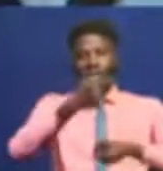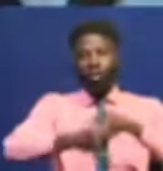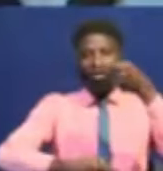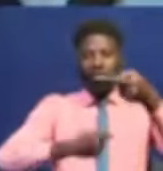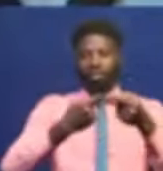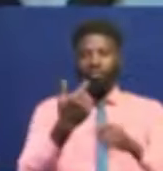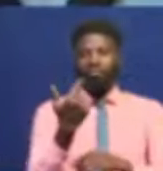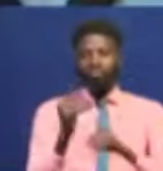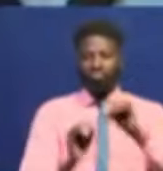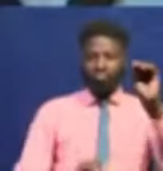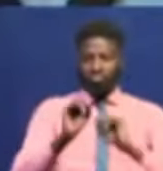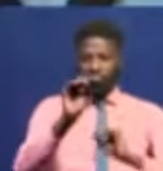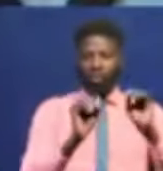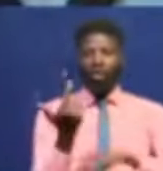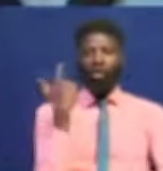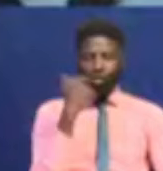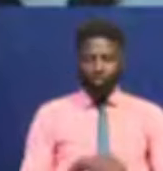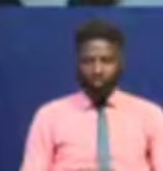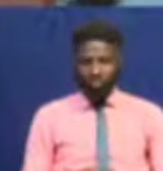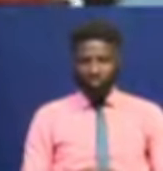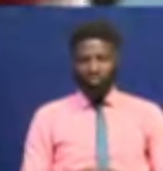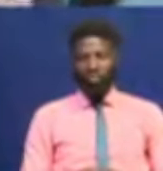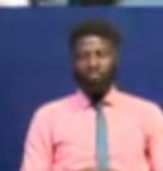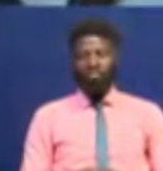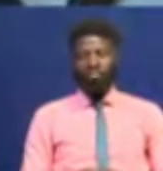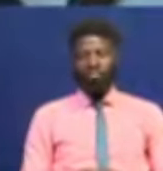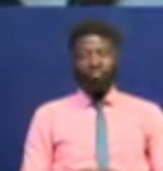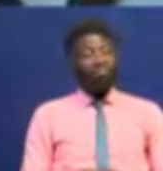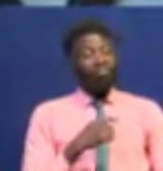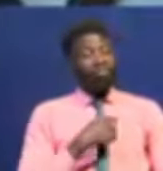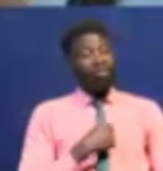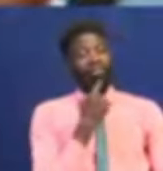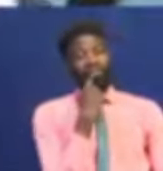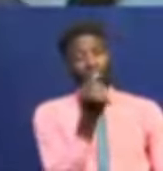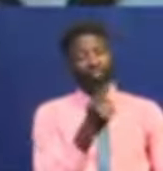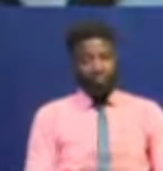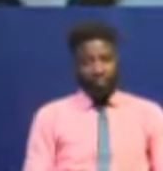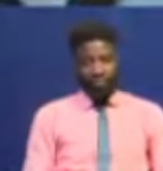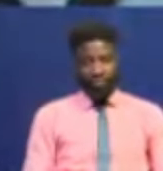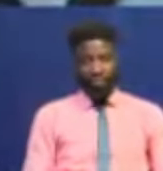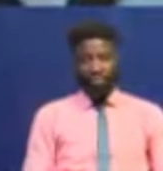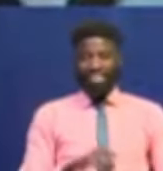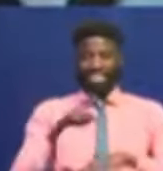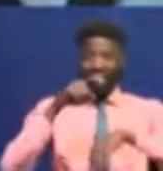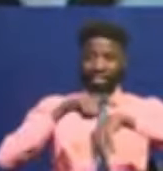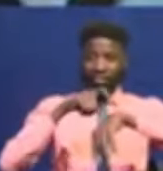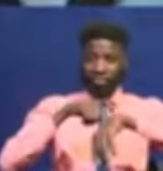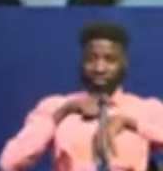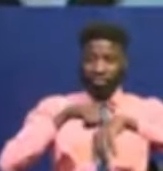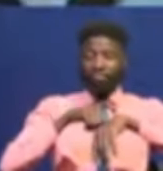integral part of managing the country. Let me tell you, when we took the